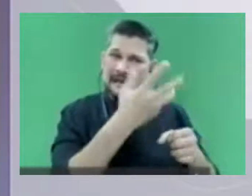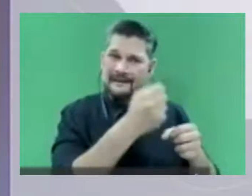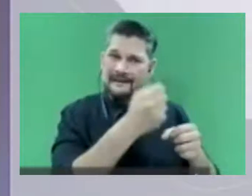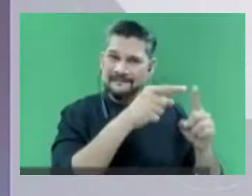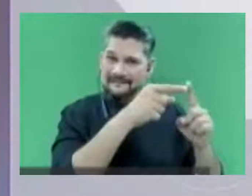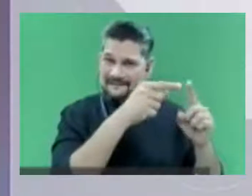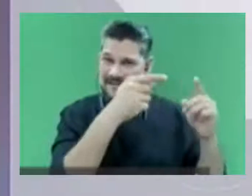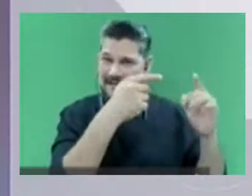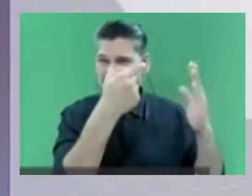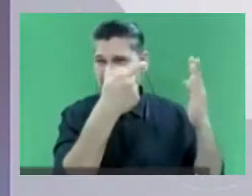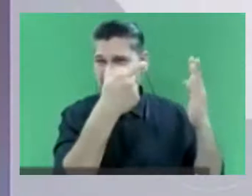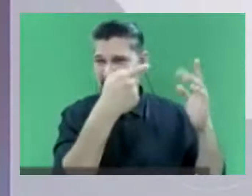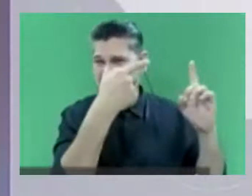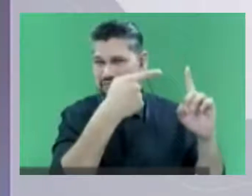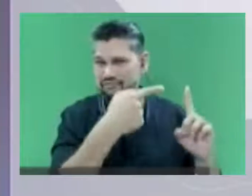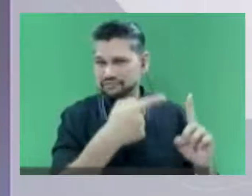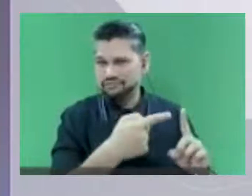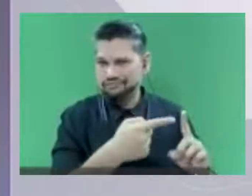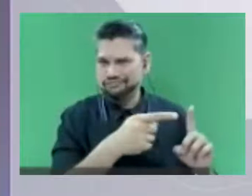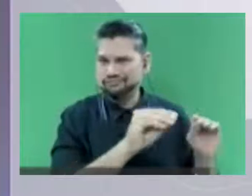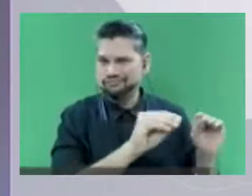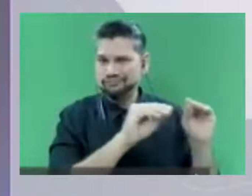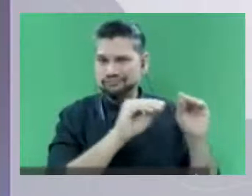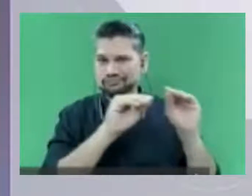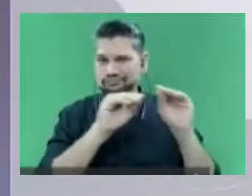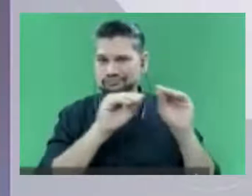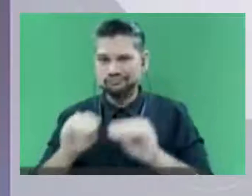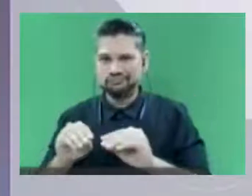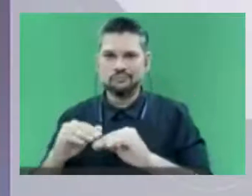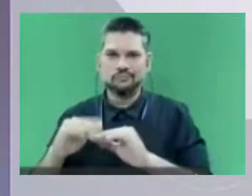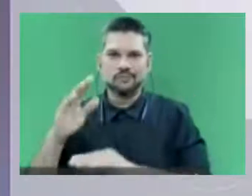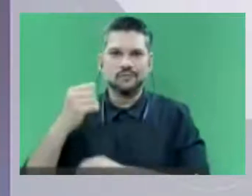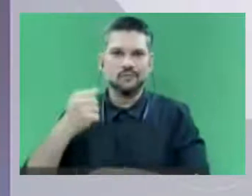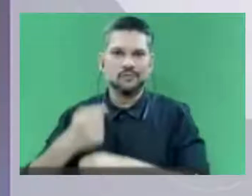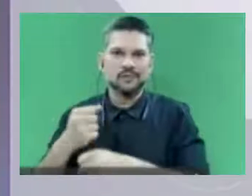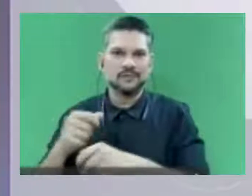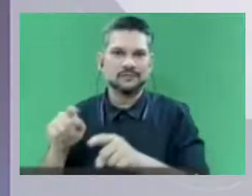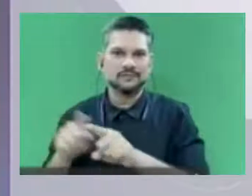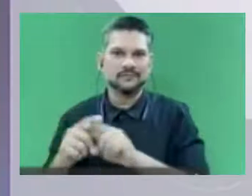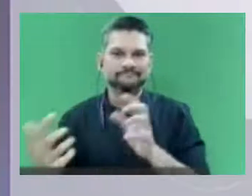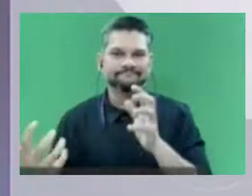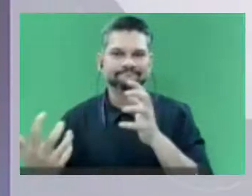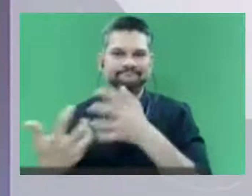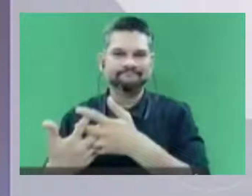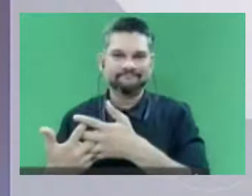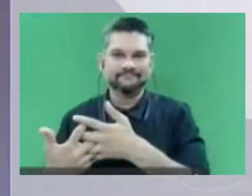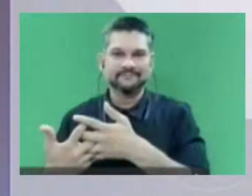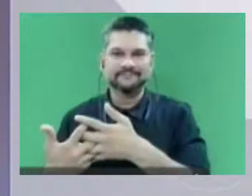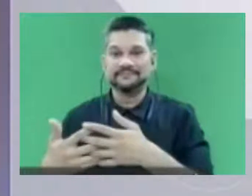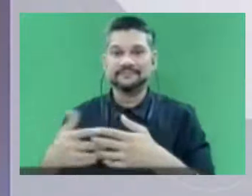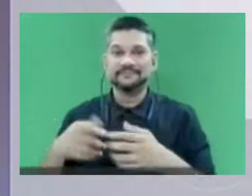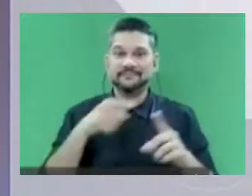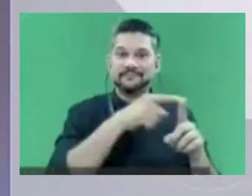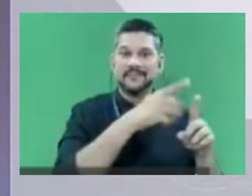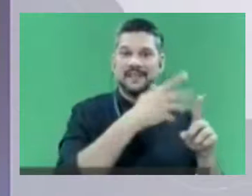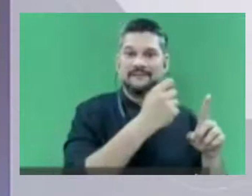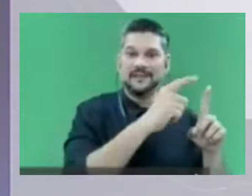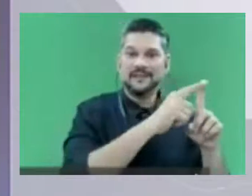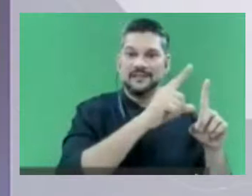them maybe online level, because there's a digital accessibility is also their right to access for